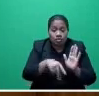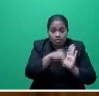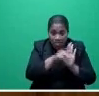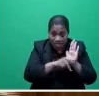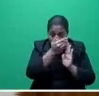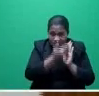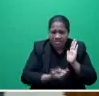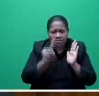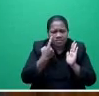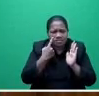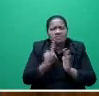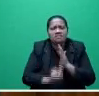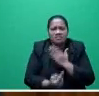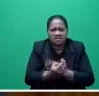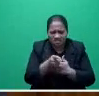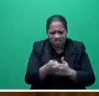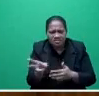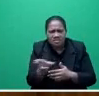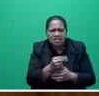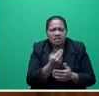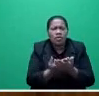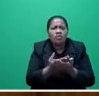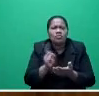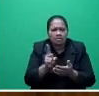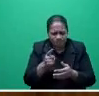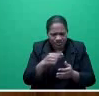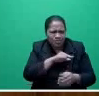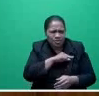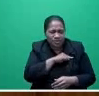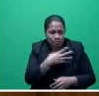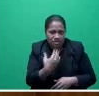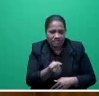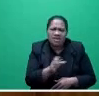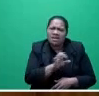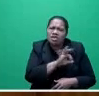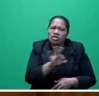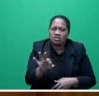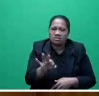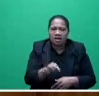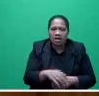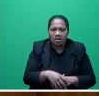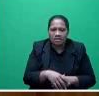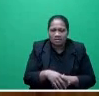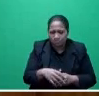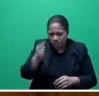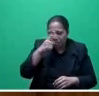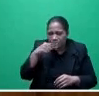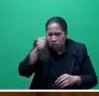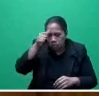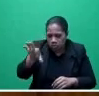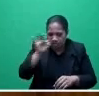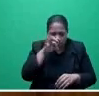see that recruitment is done on basis of merit and not on nepotism. If you go to government